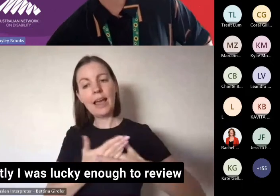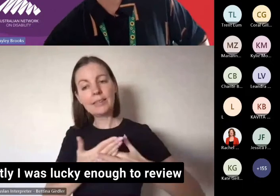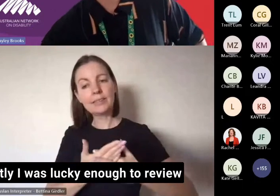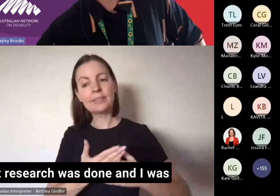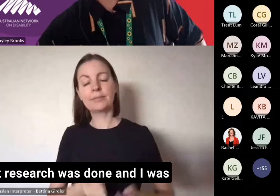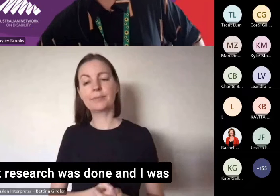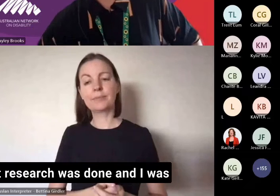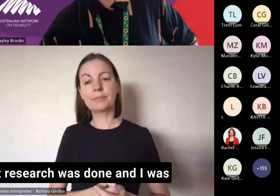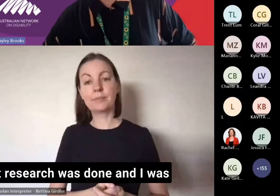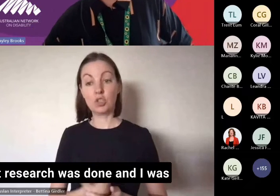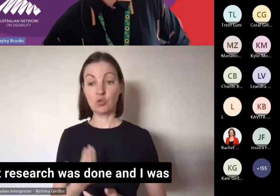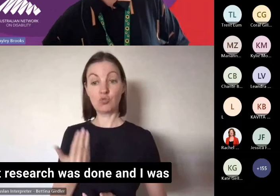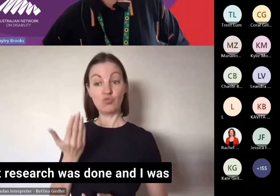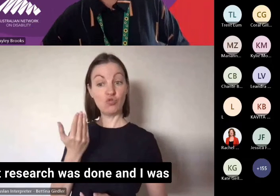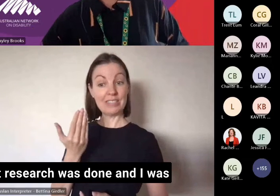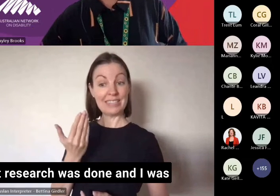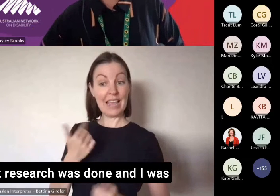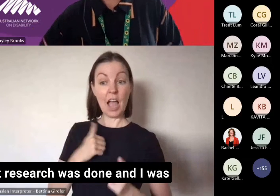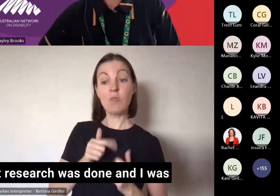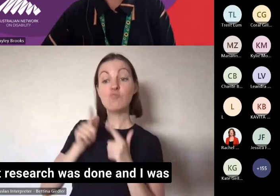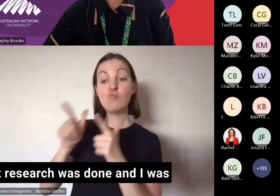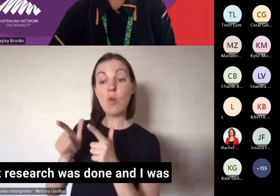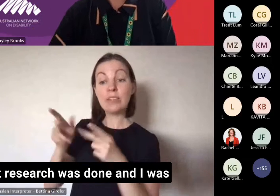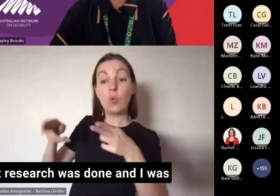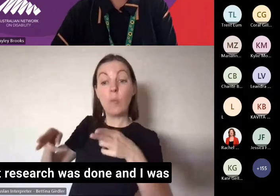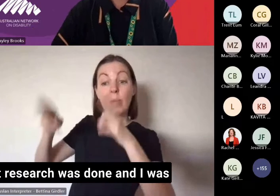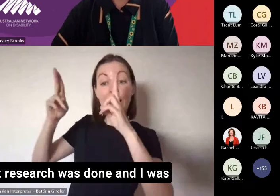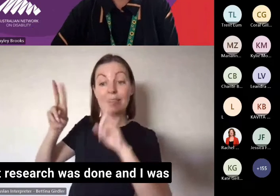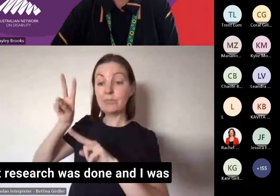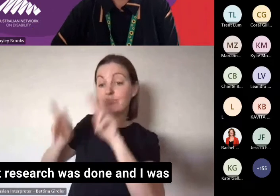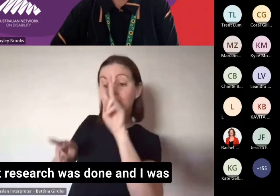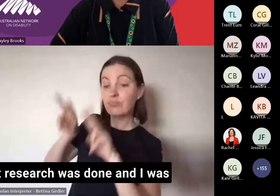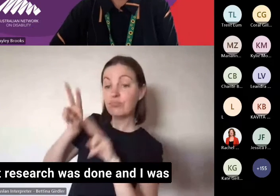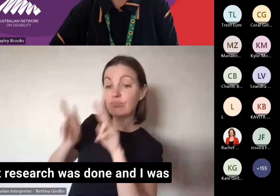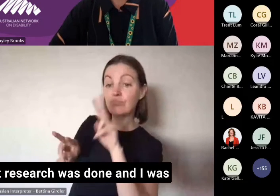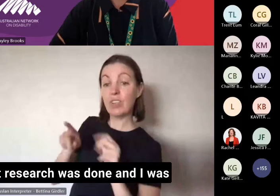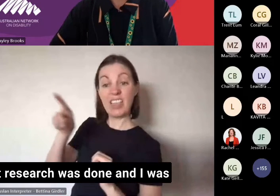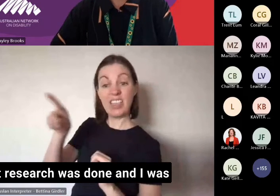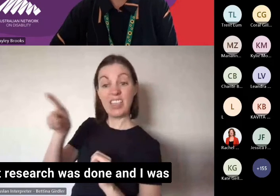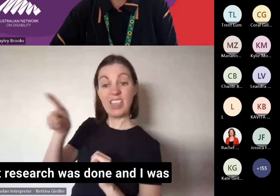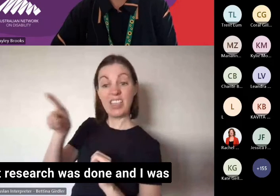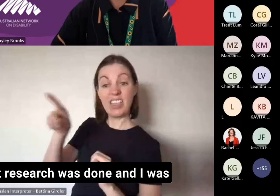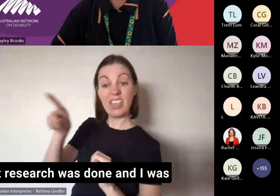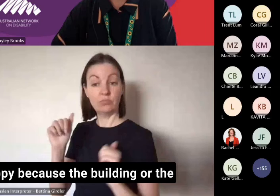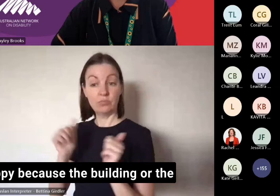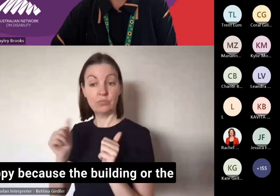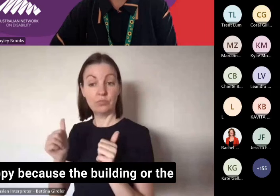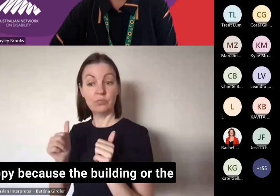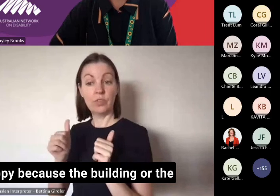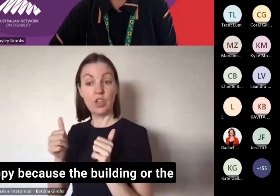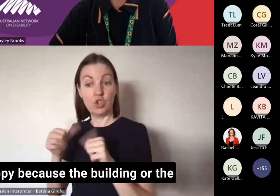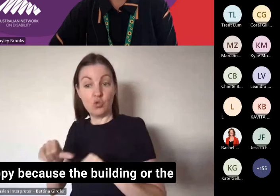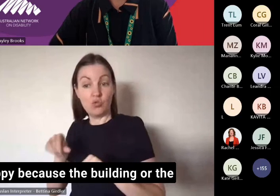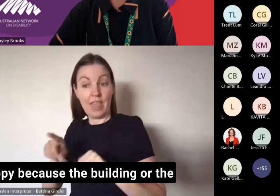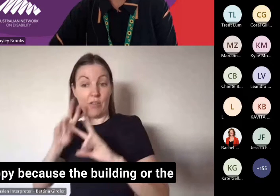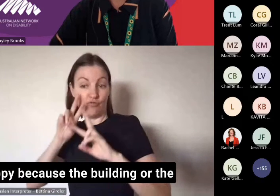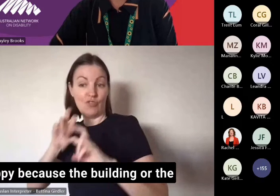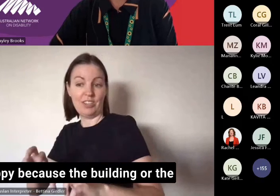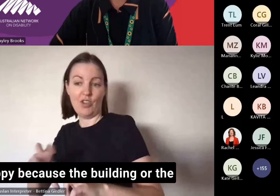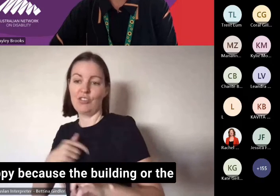enough to review a building where that research was done. And I was so excited and so